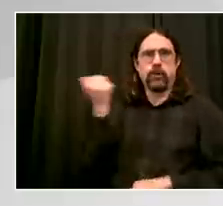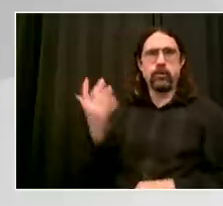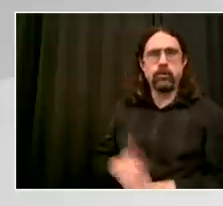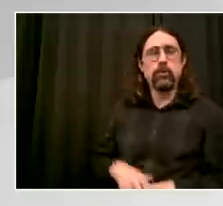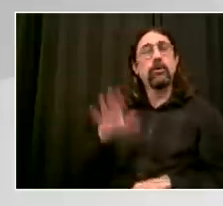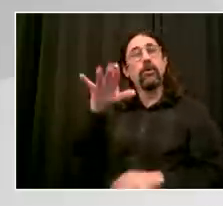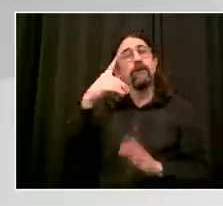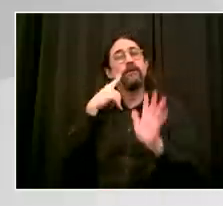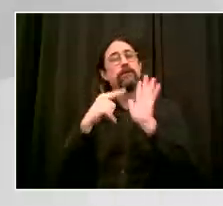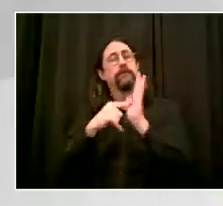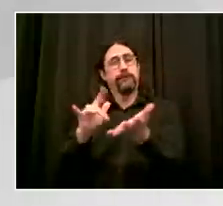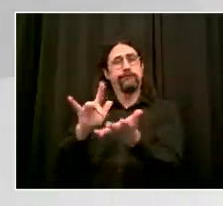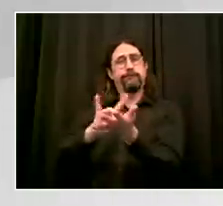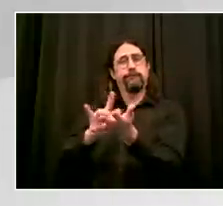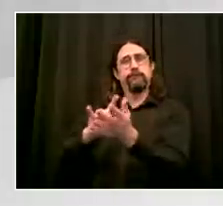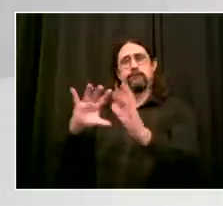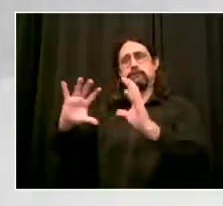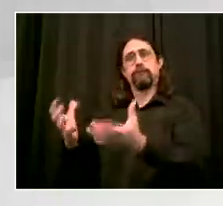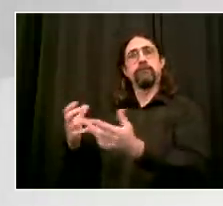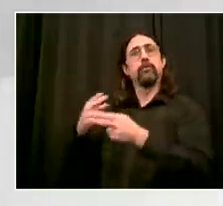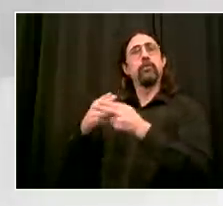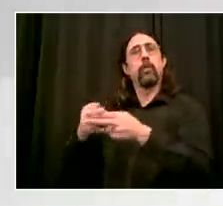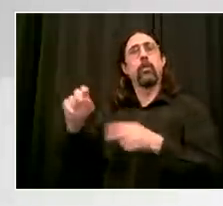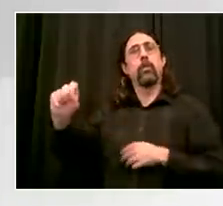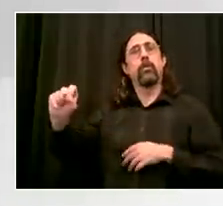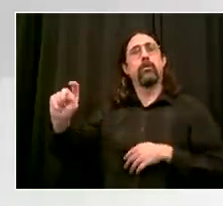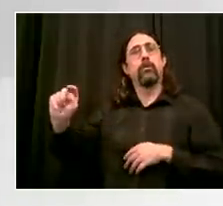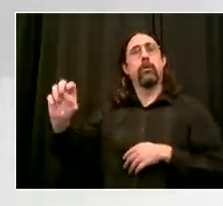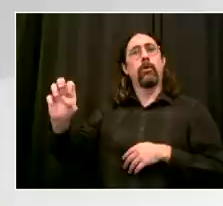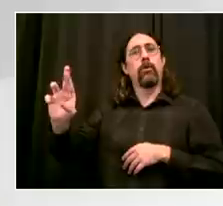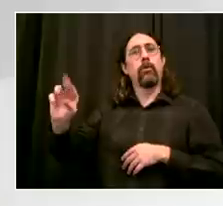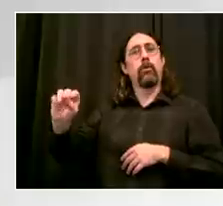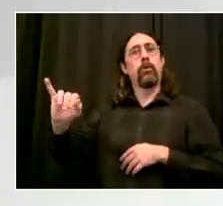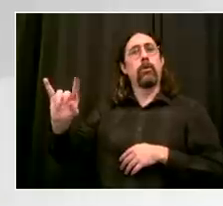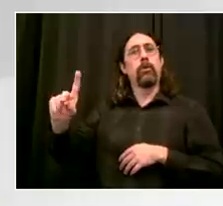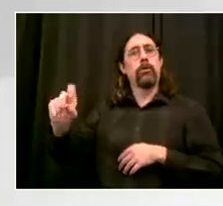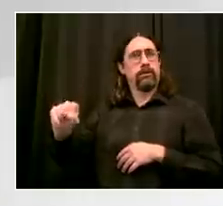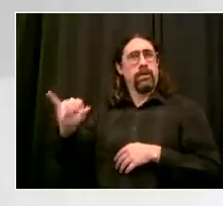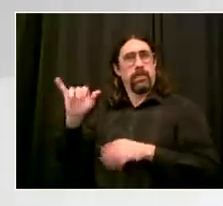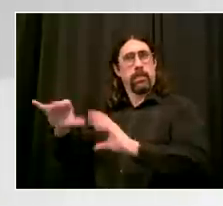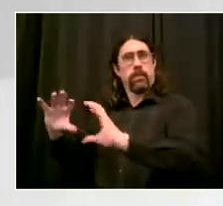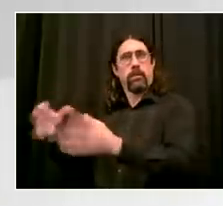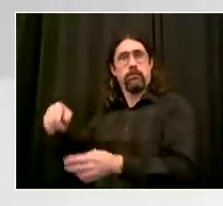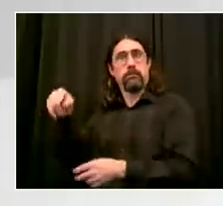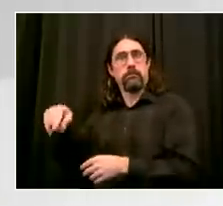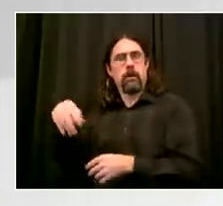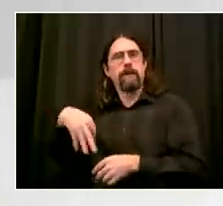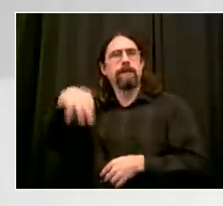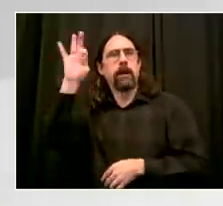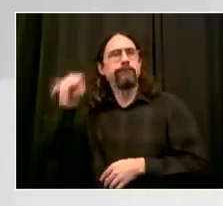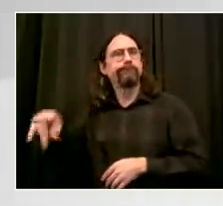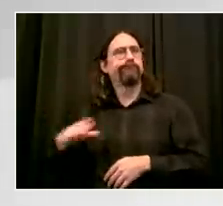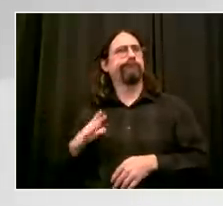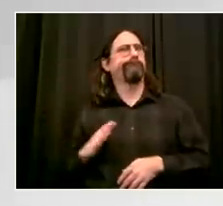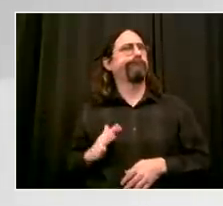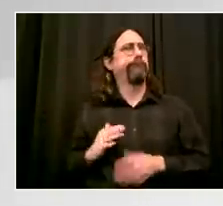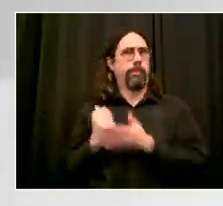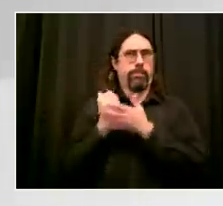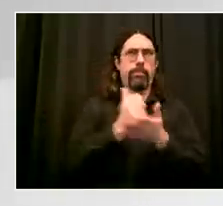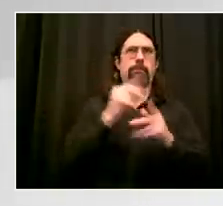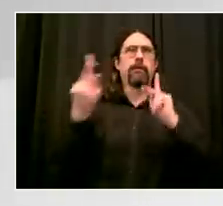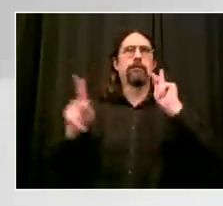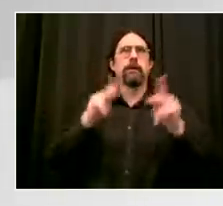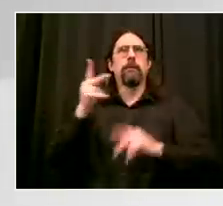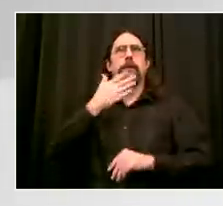they become short of breath. Many people can be cared for better by giving them a high flow of oxygen